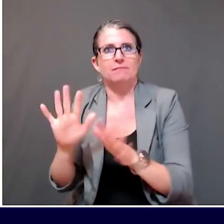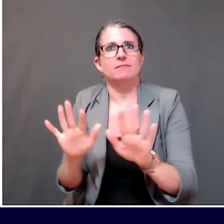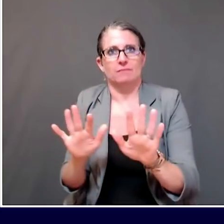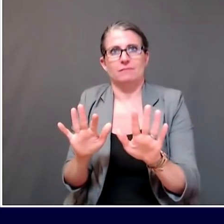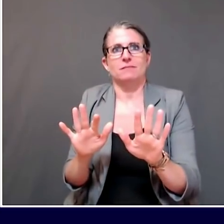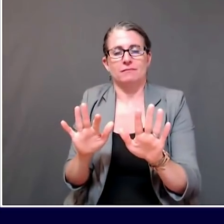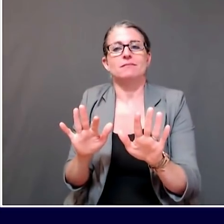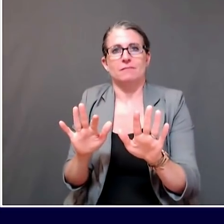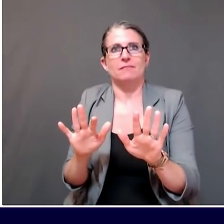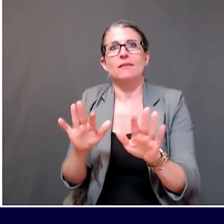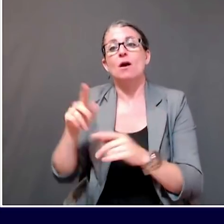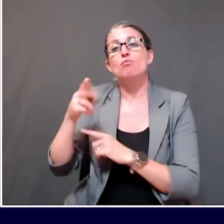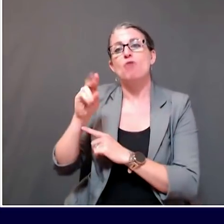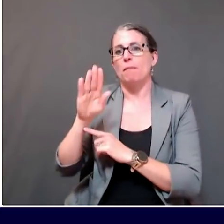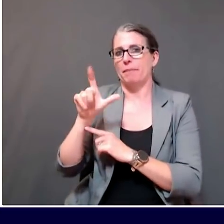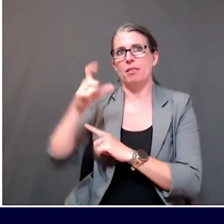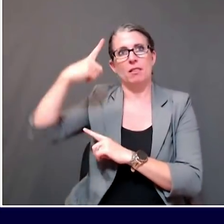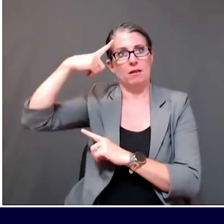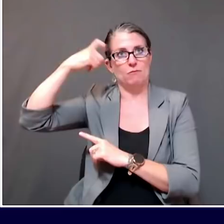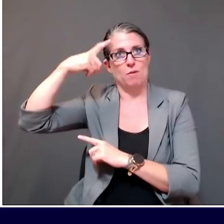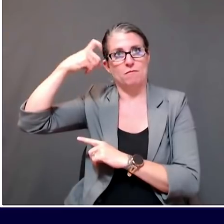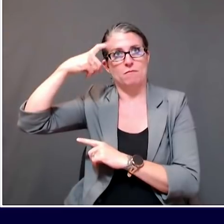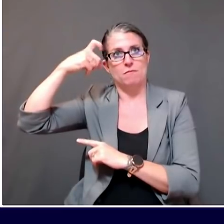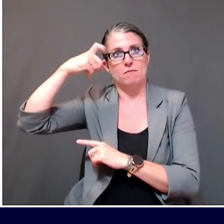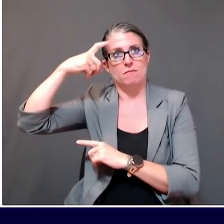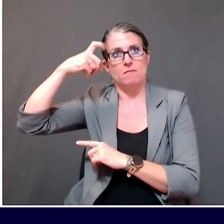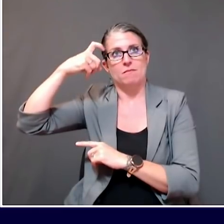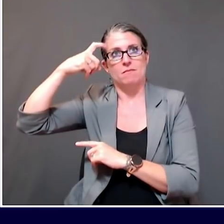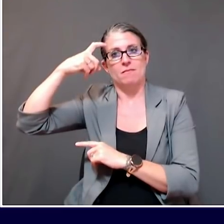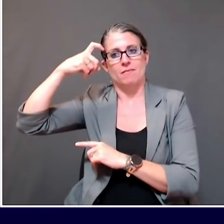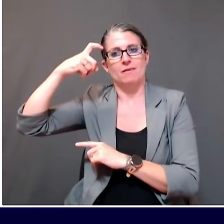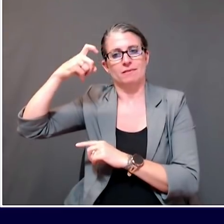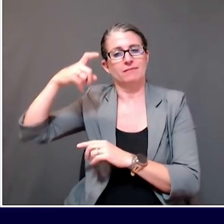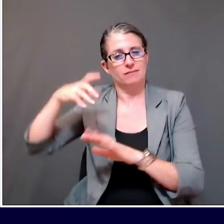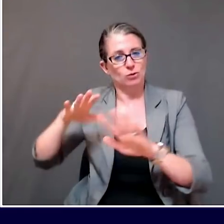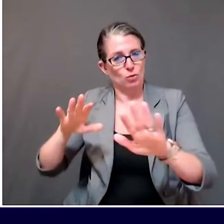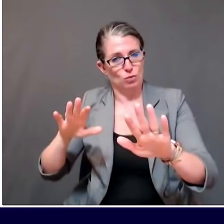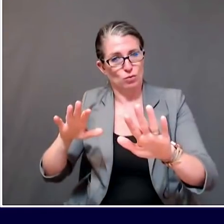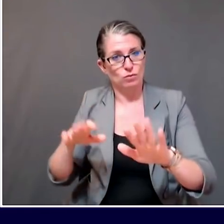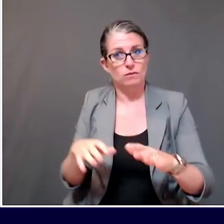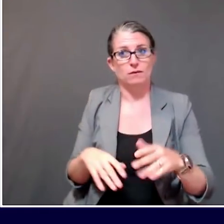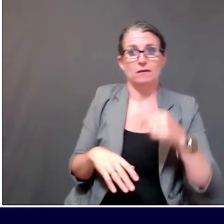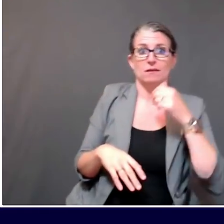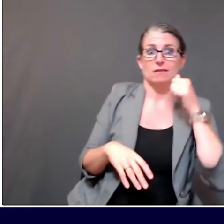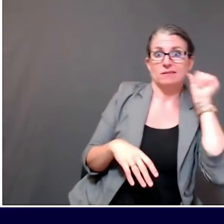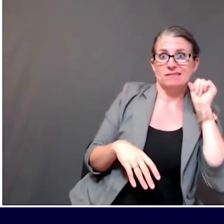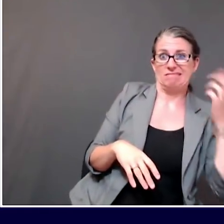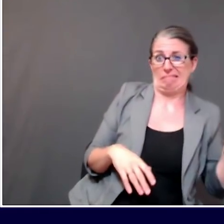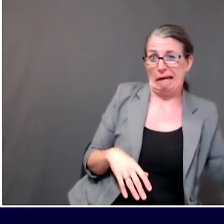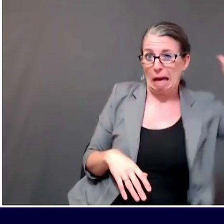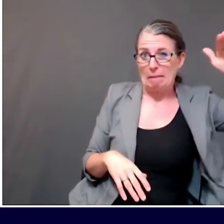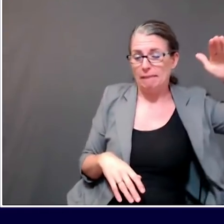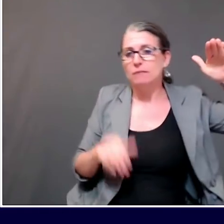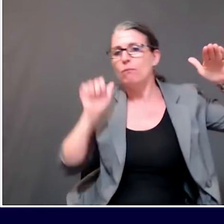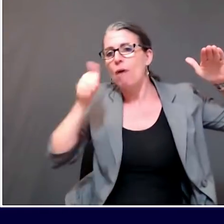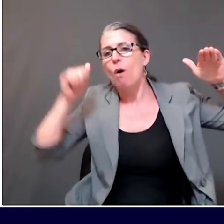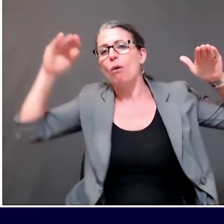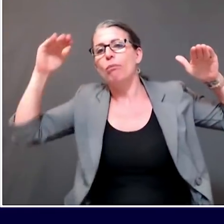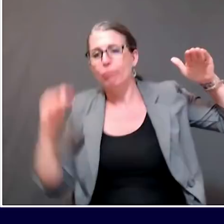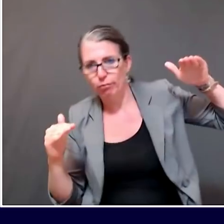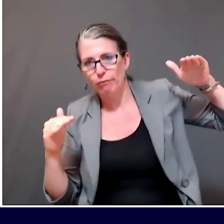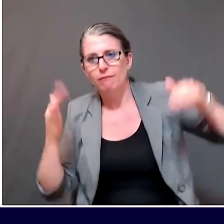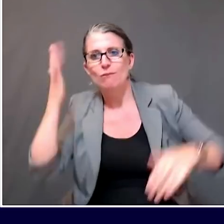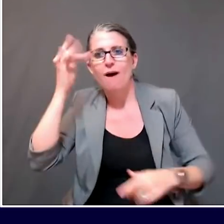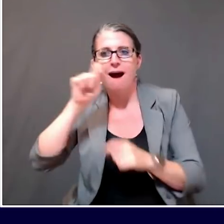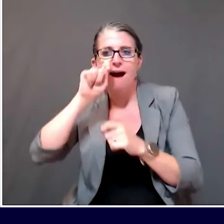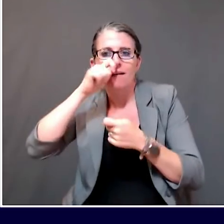on that change today before we make that change. The next thing I'd like to touch on very briefly is the